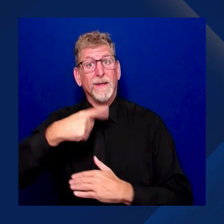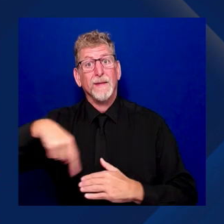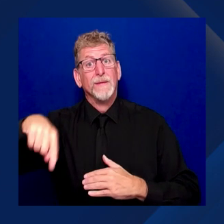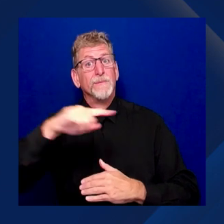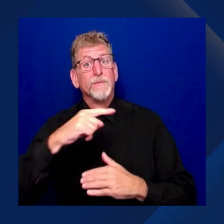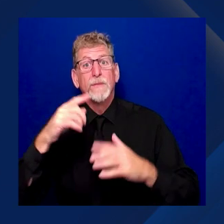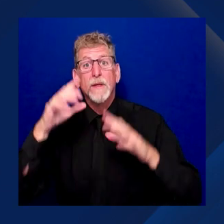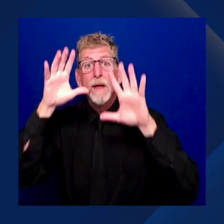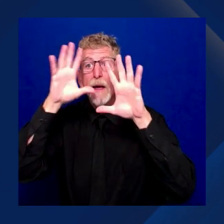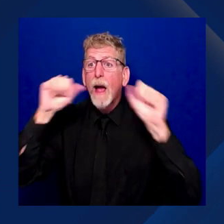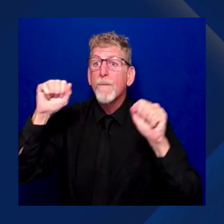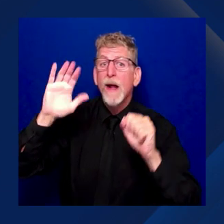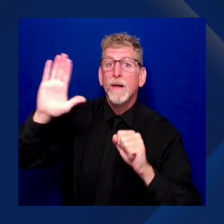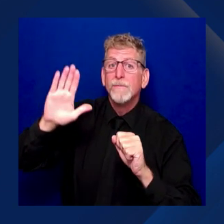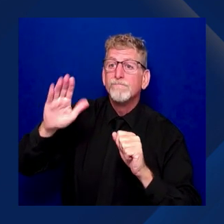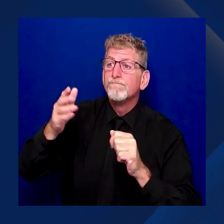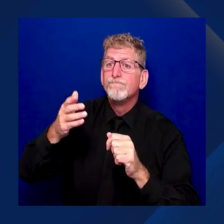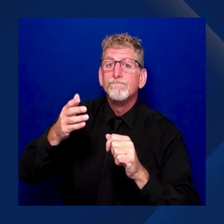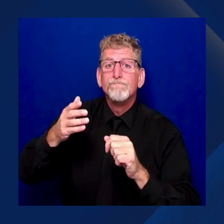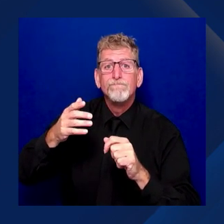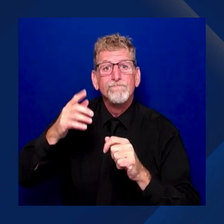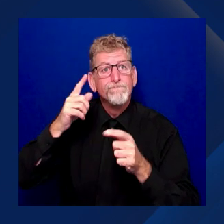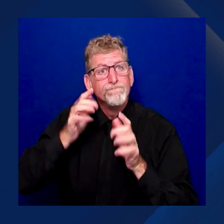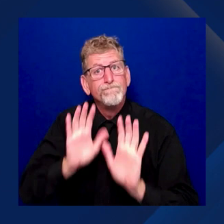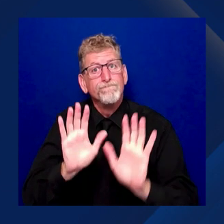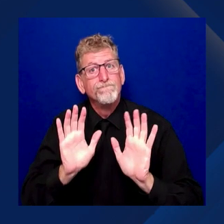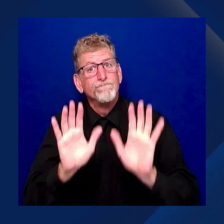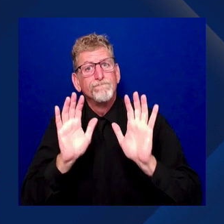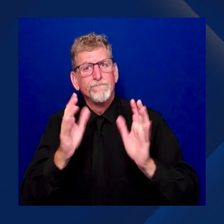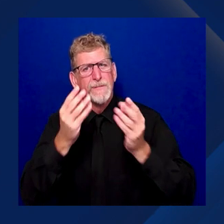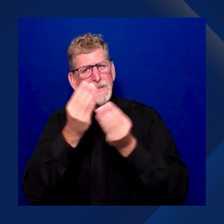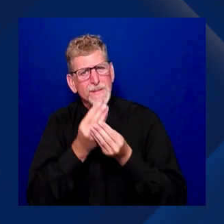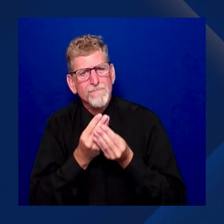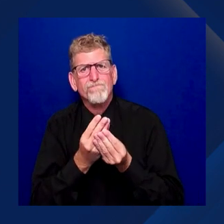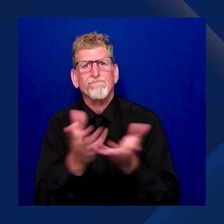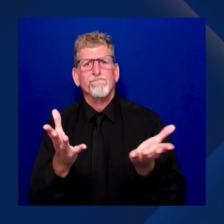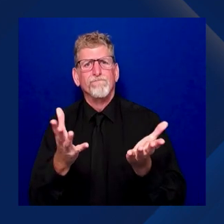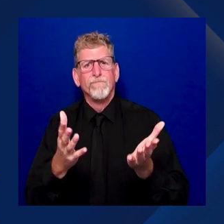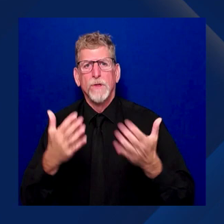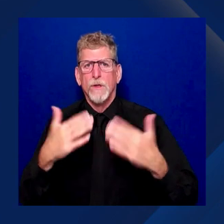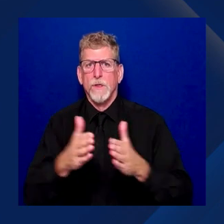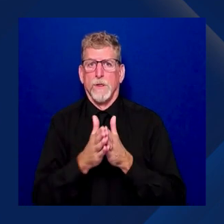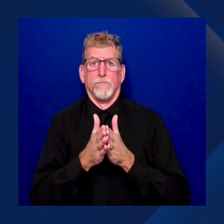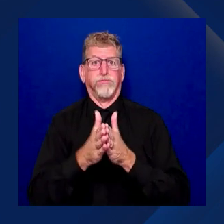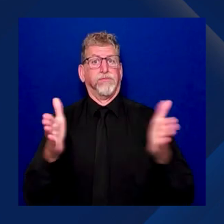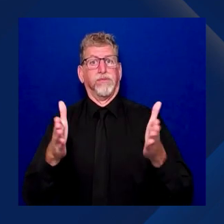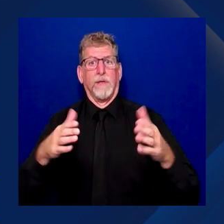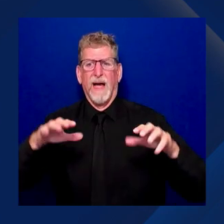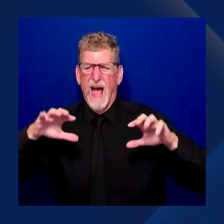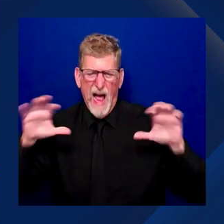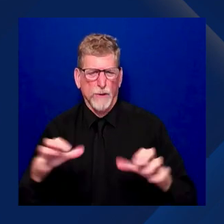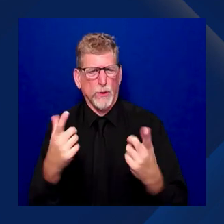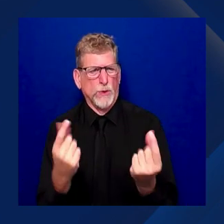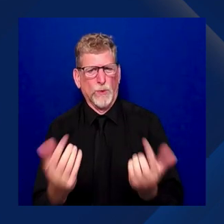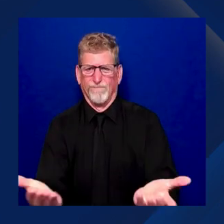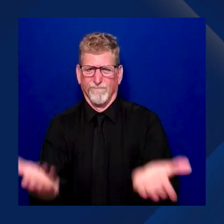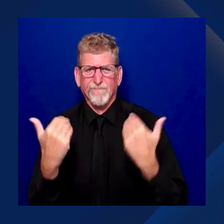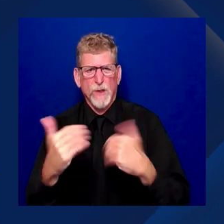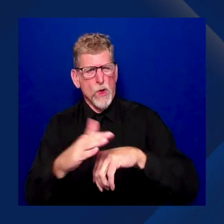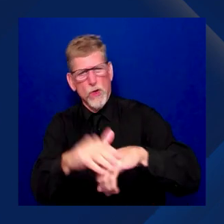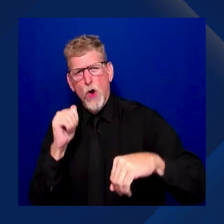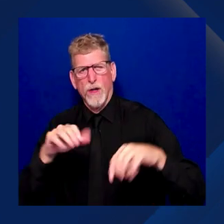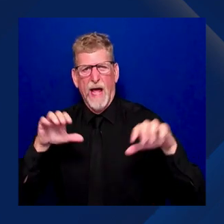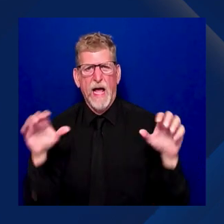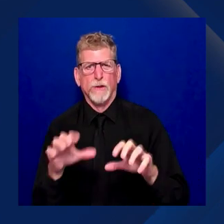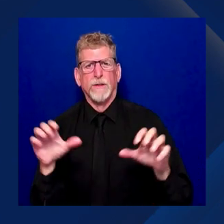I am issuing a nationwide call to action to both the public and the